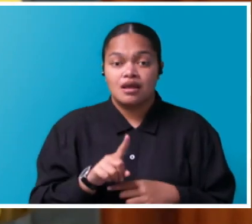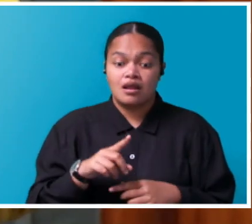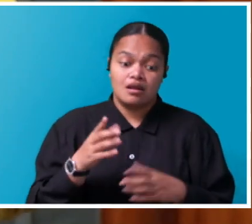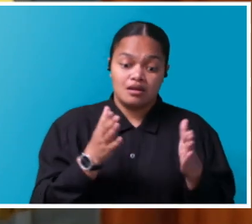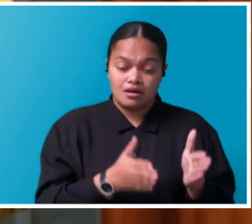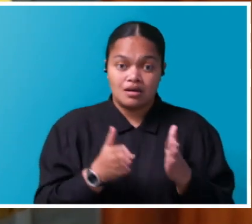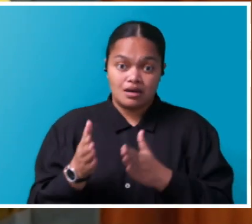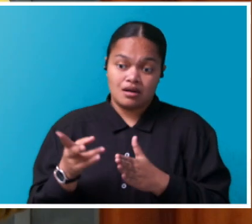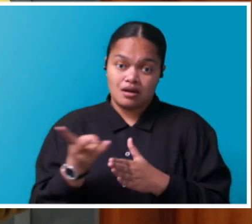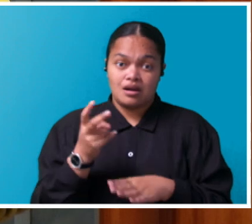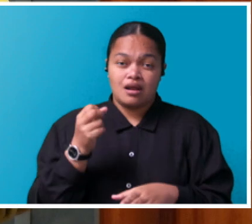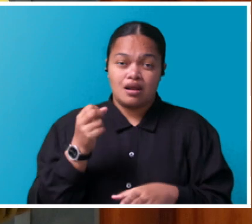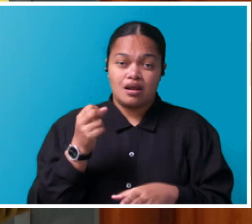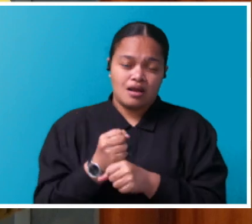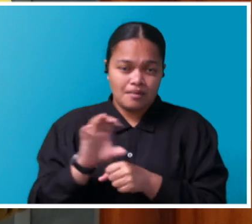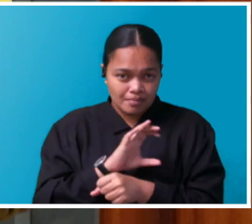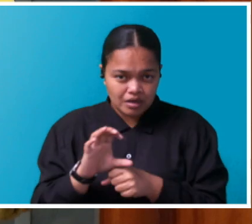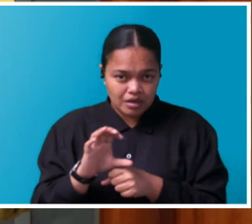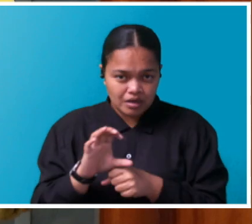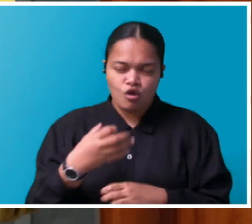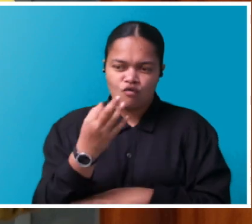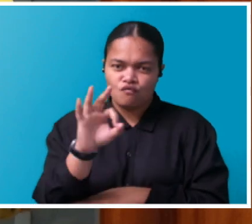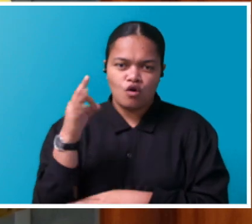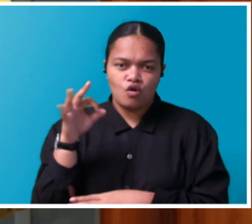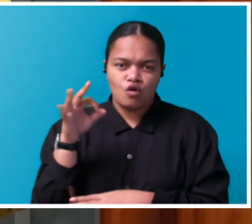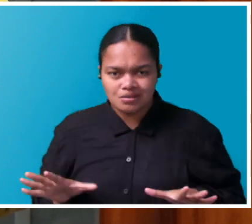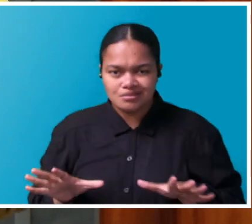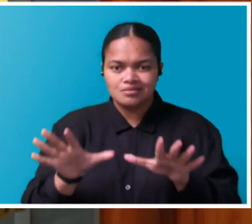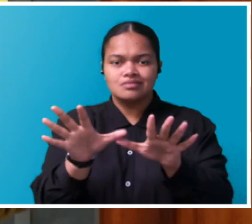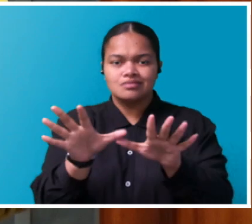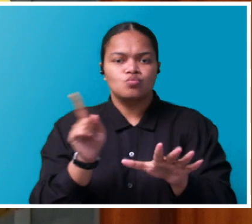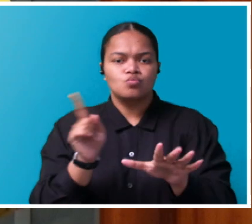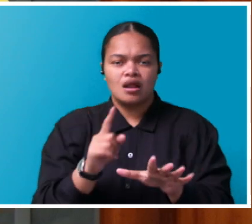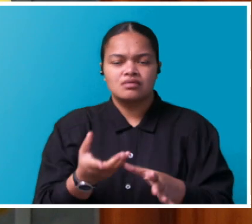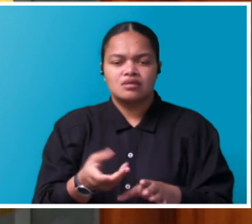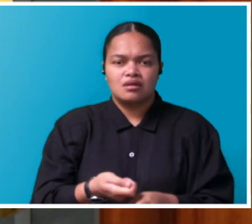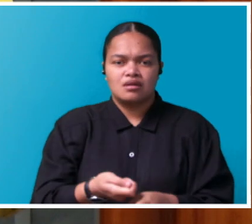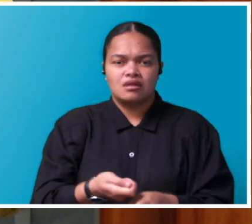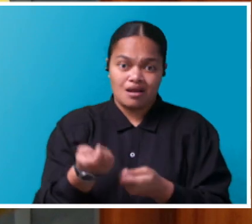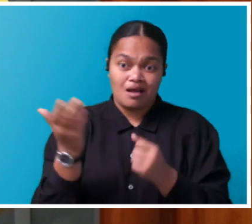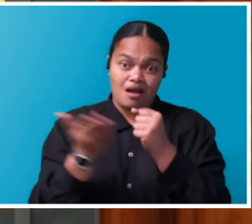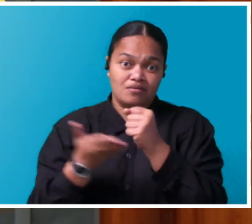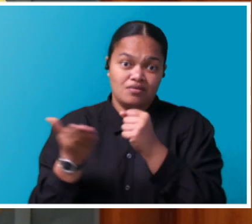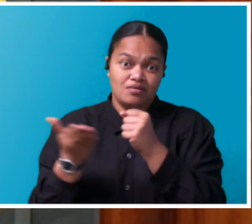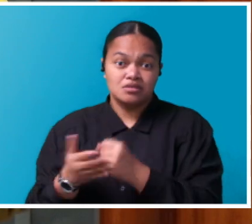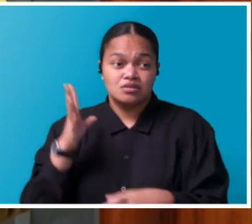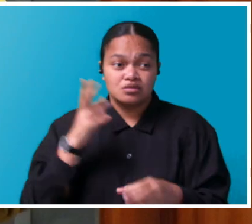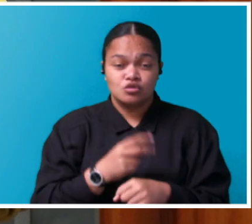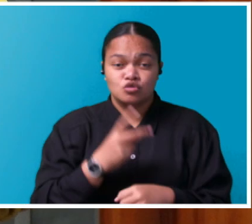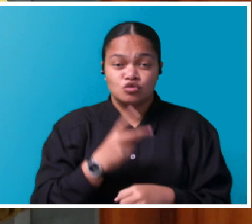retained more forest plantation area than what was harvested for timber production purposes, generating a total of